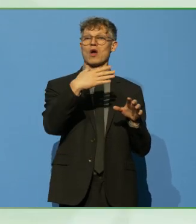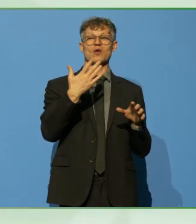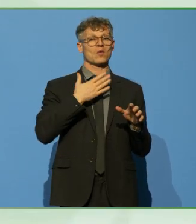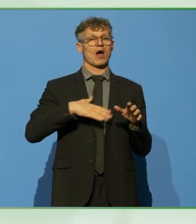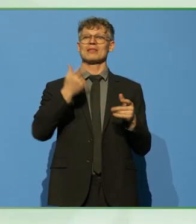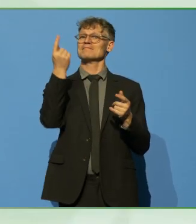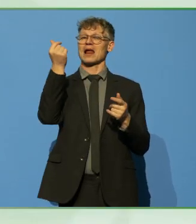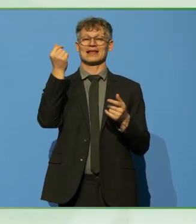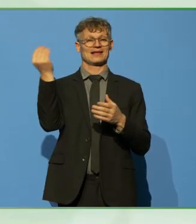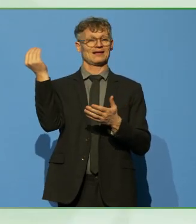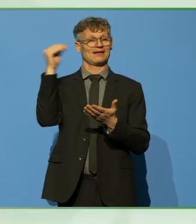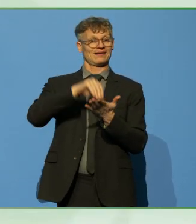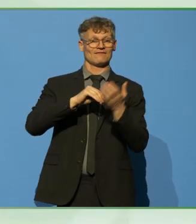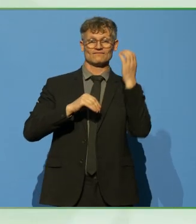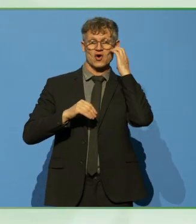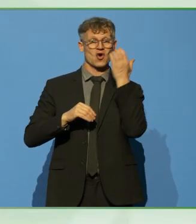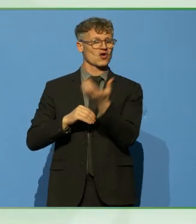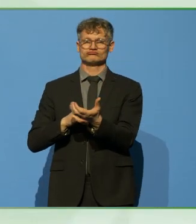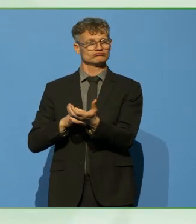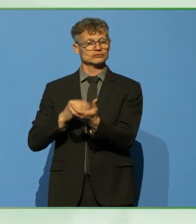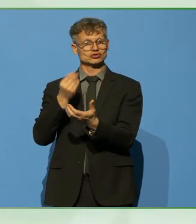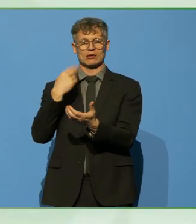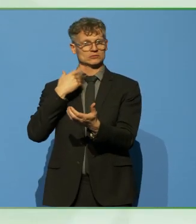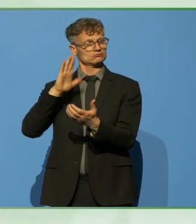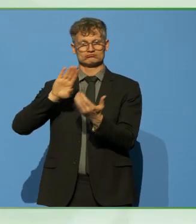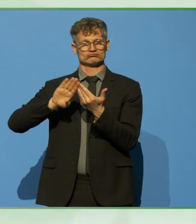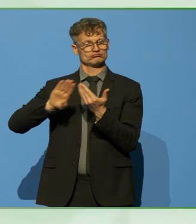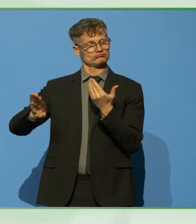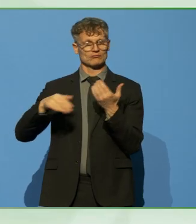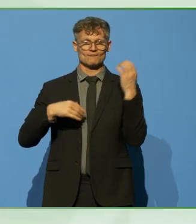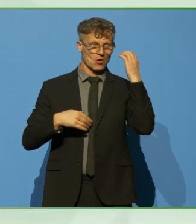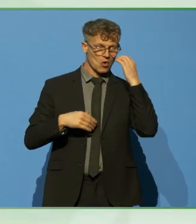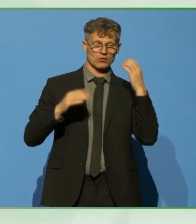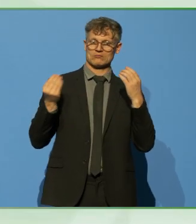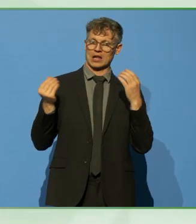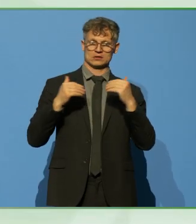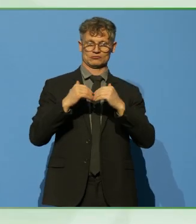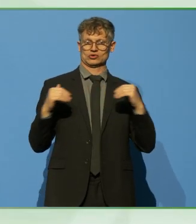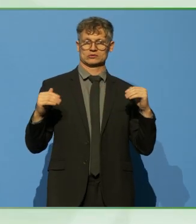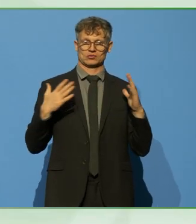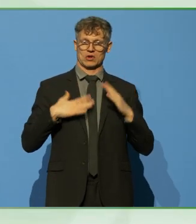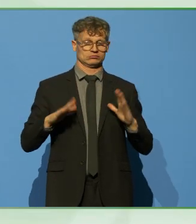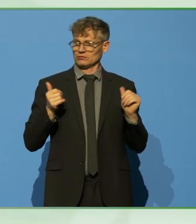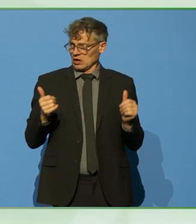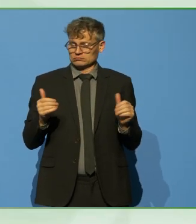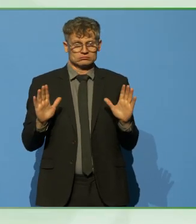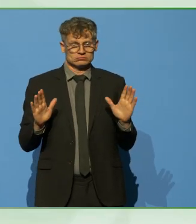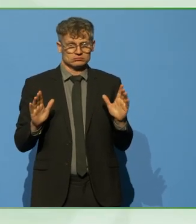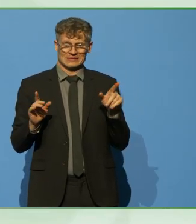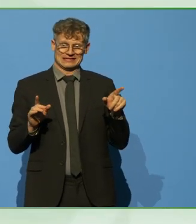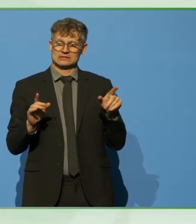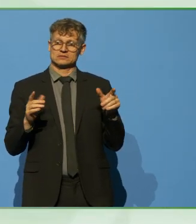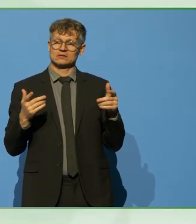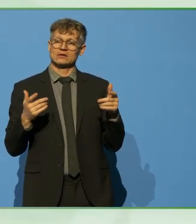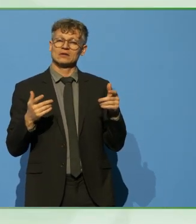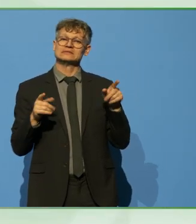does not only apply to persons with disabilities, and this is also considered in the European Commission proposal. This also works for